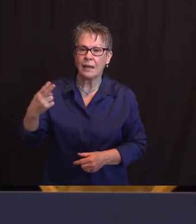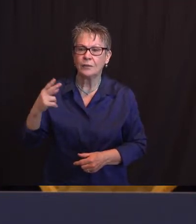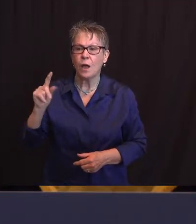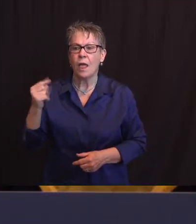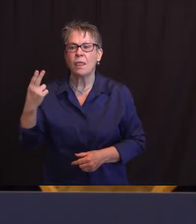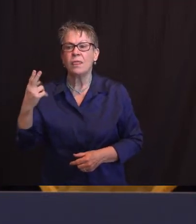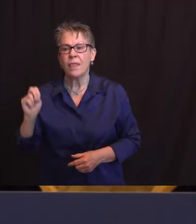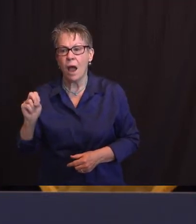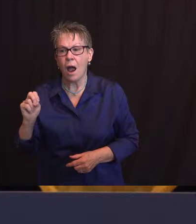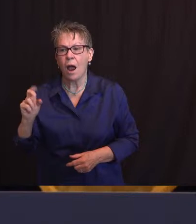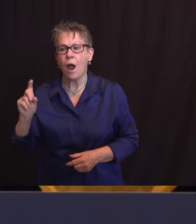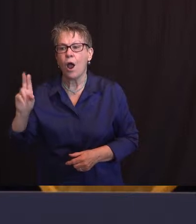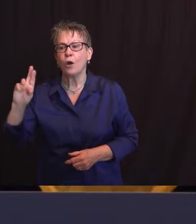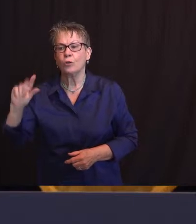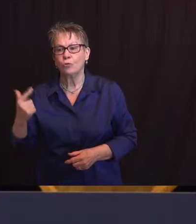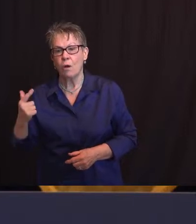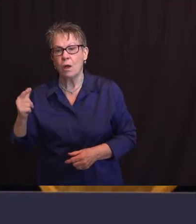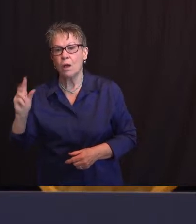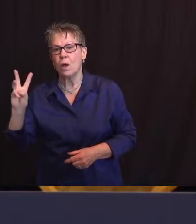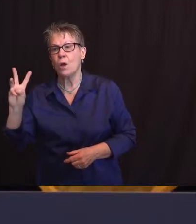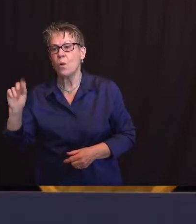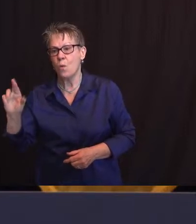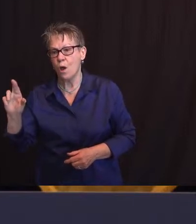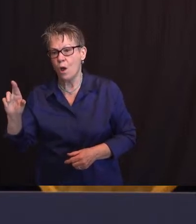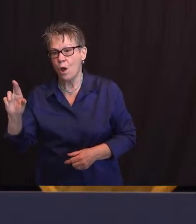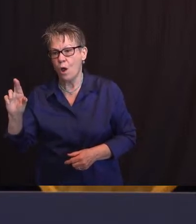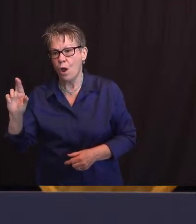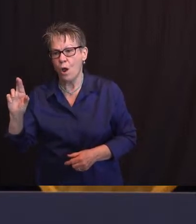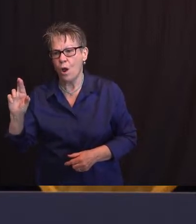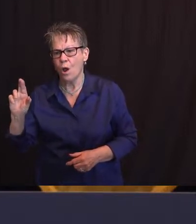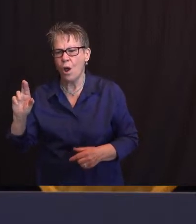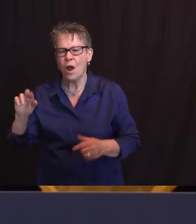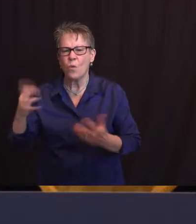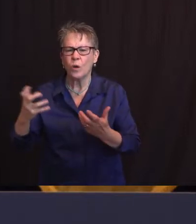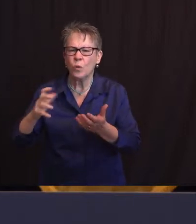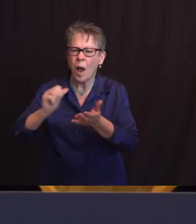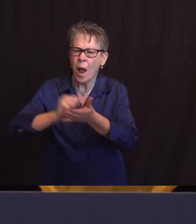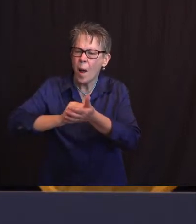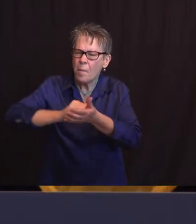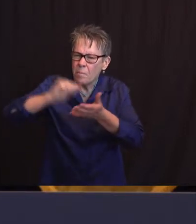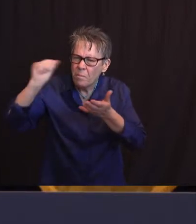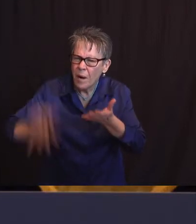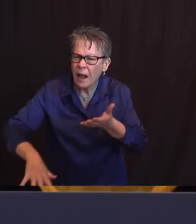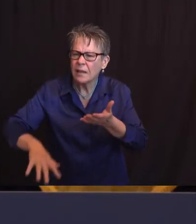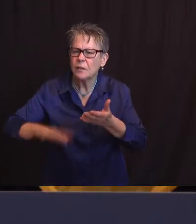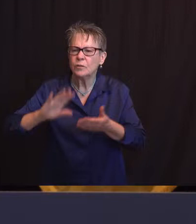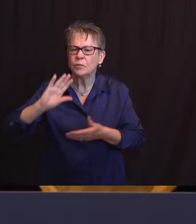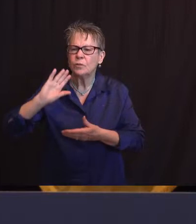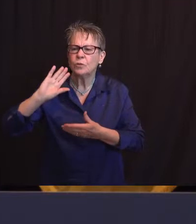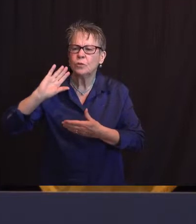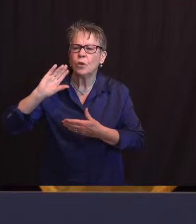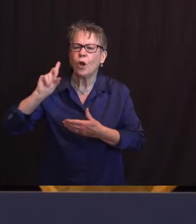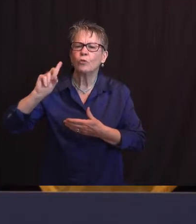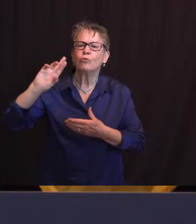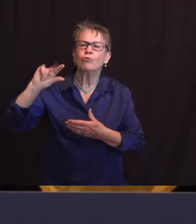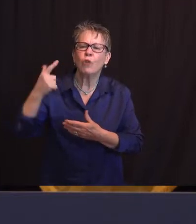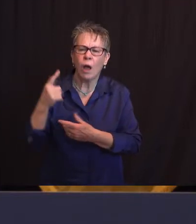say the war on drugs is rooted in racism and has been a failure for decades, and the point is to decriminalize use and possession of small